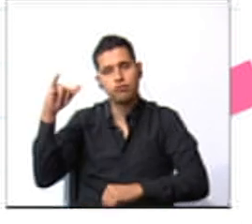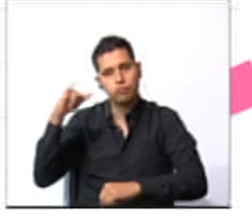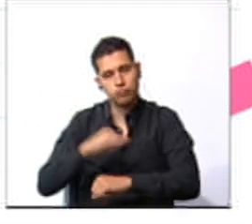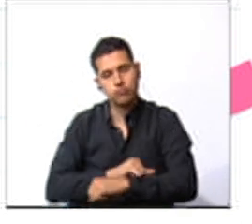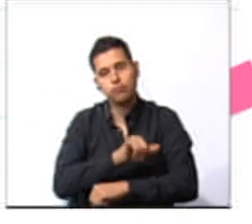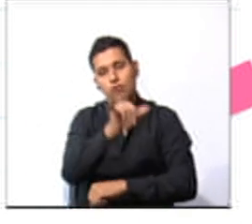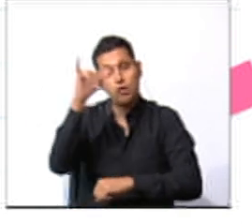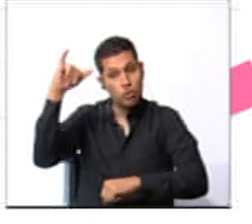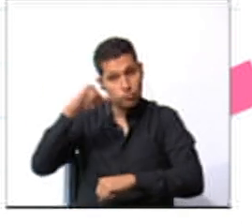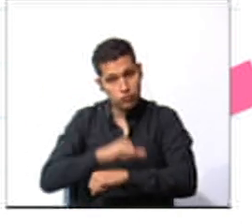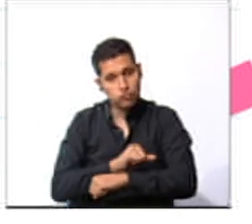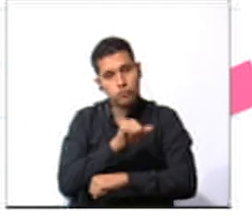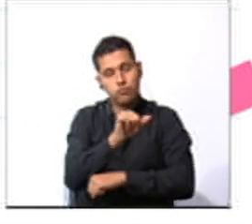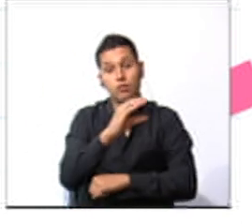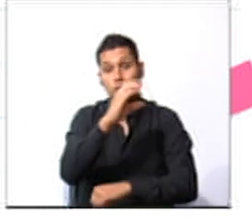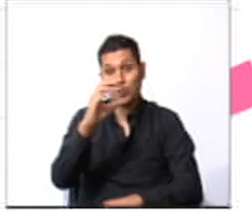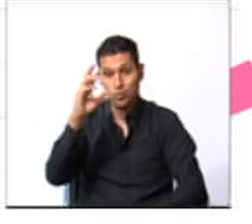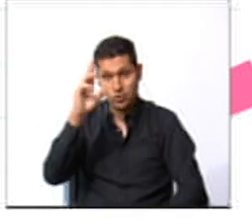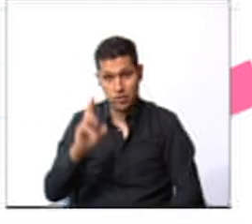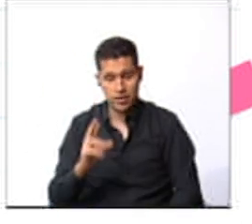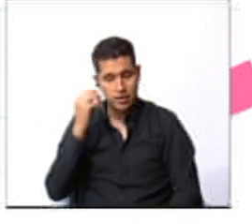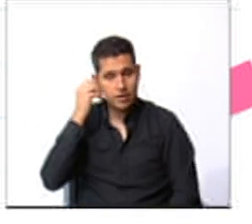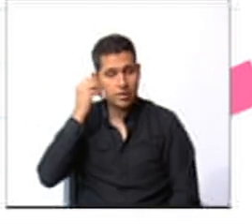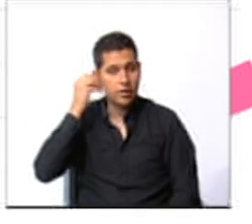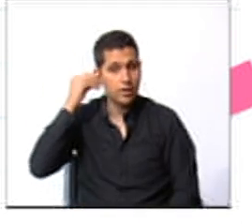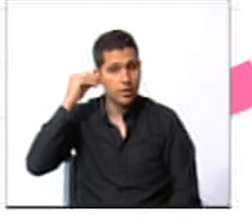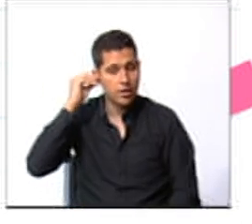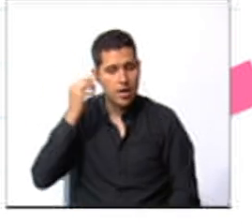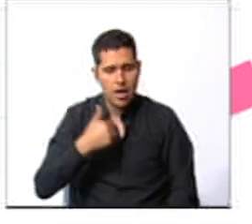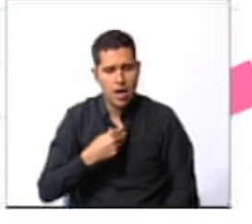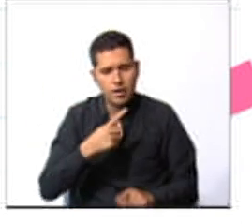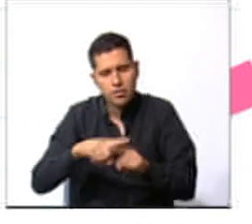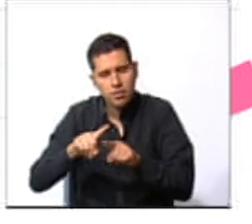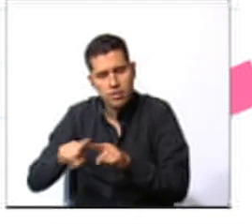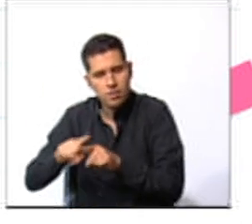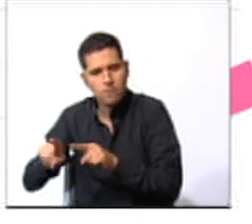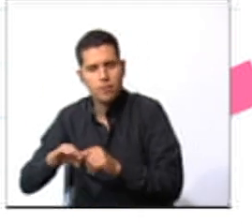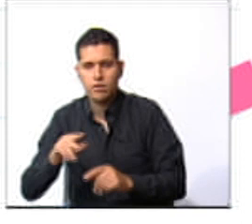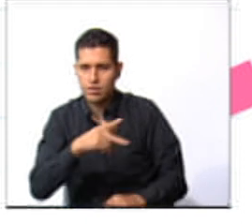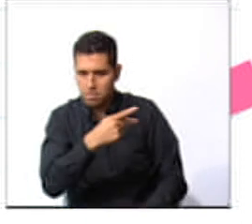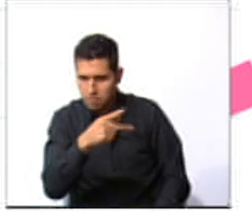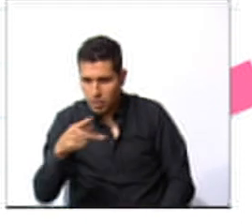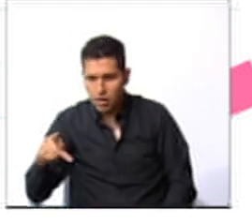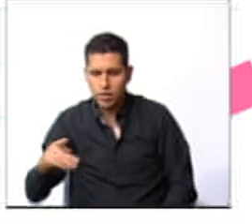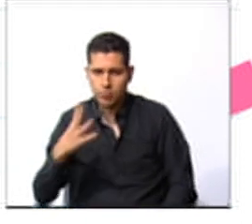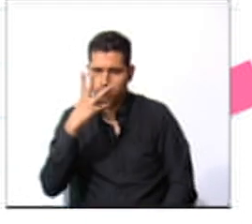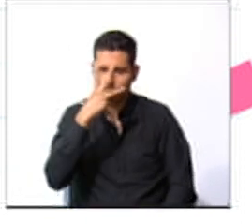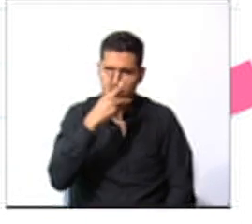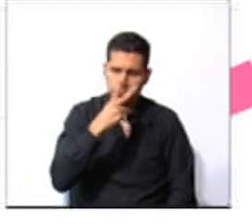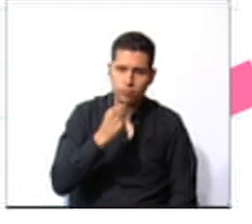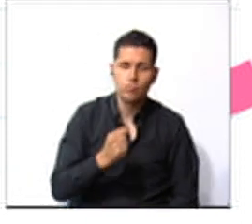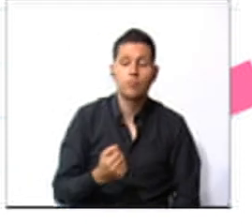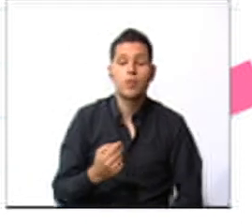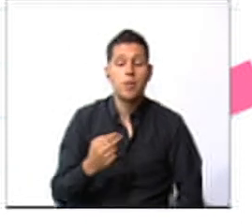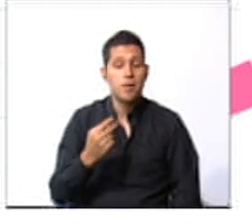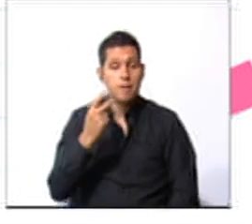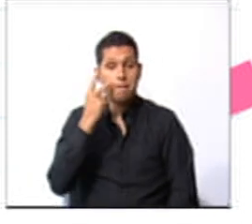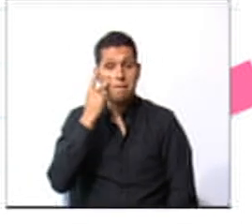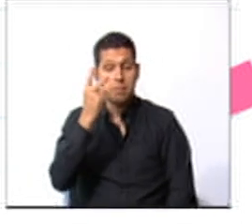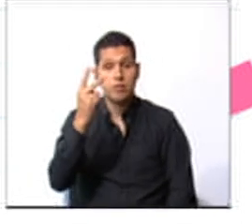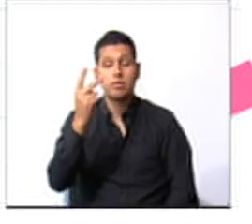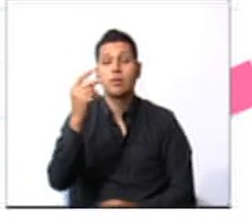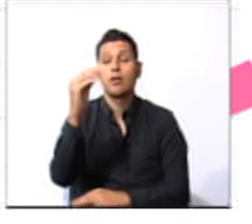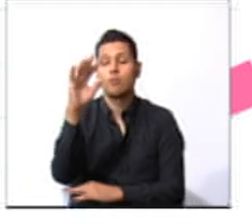our virgin beaches, meandering rivers, magnificent rainforests, panoramic vistas,